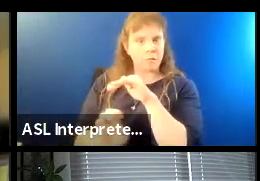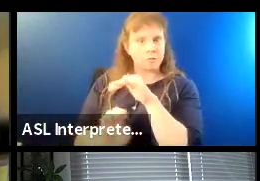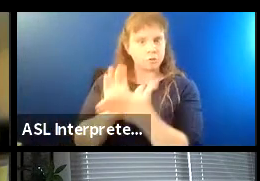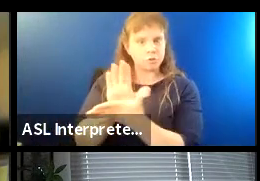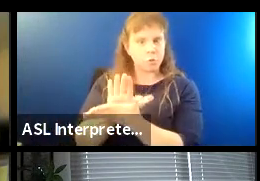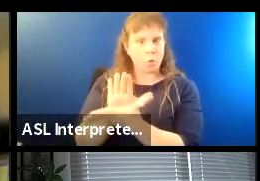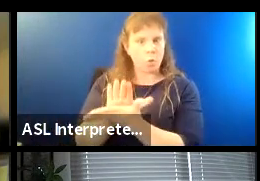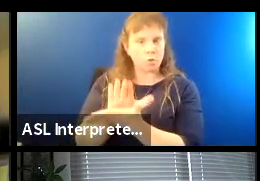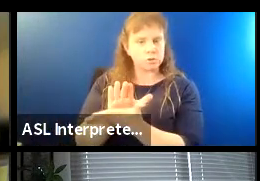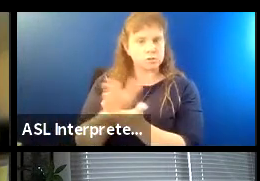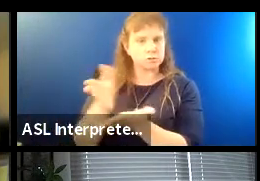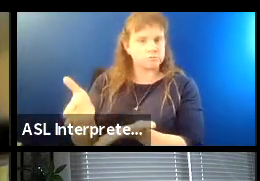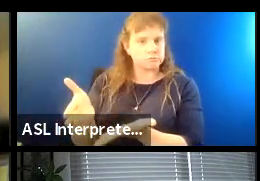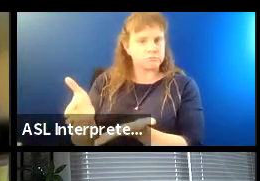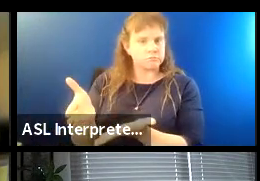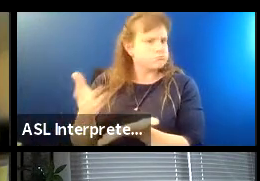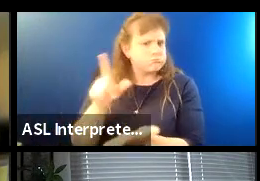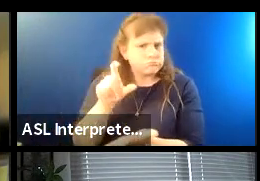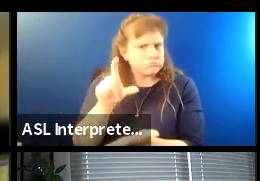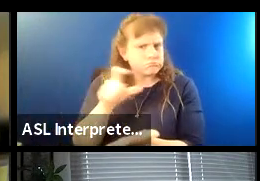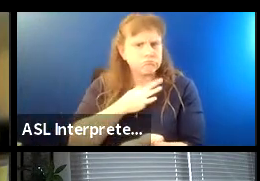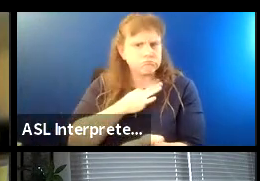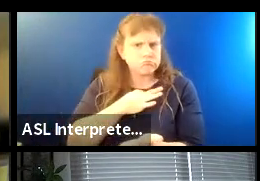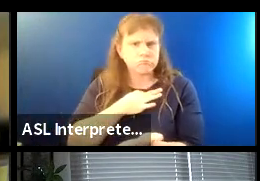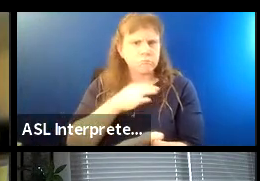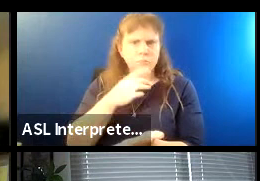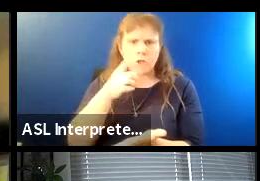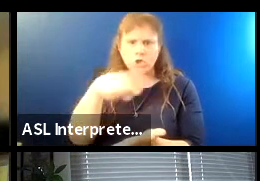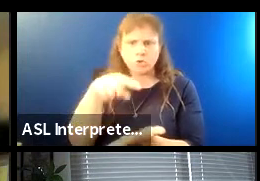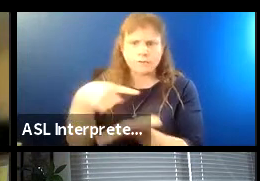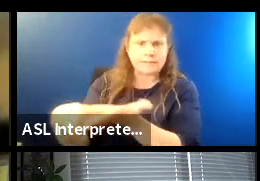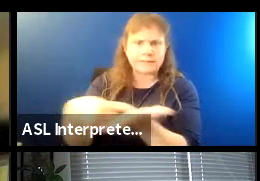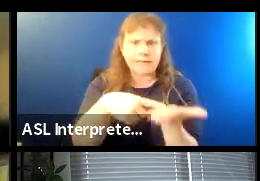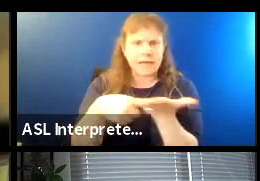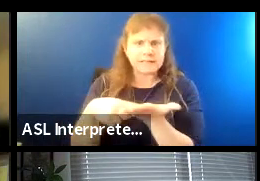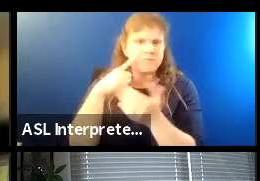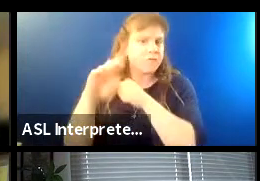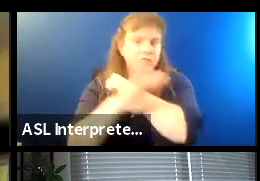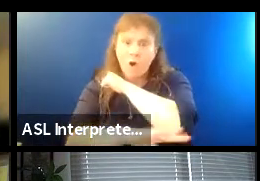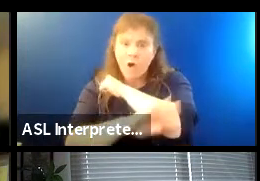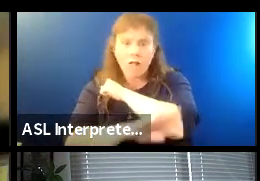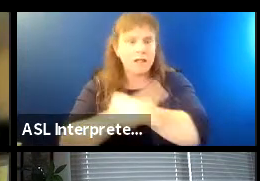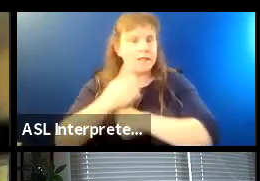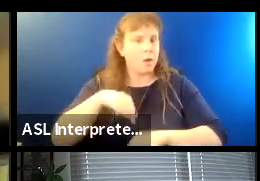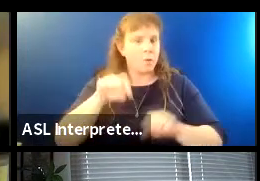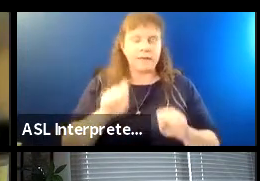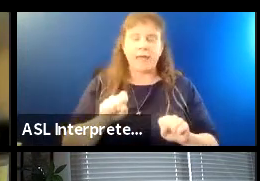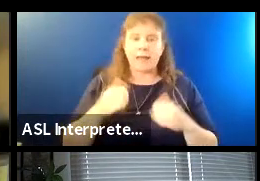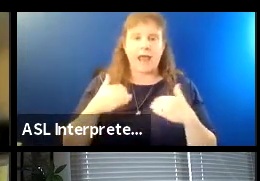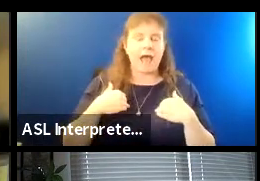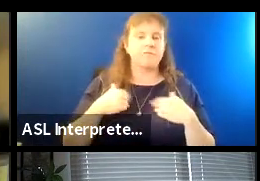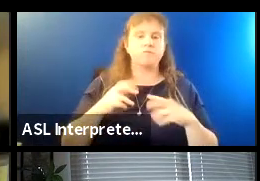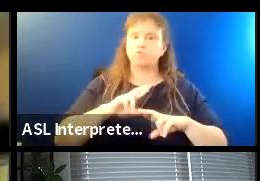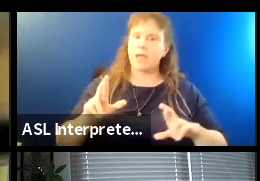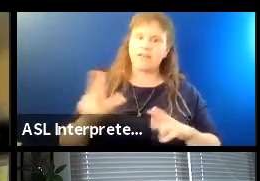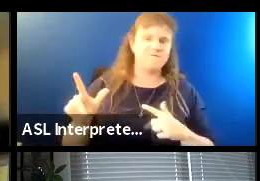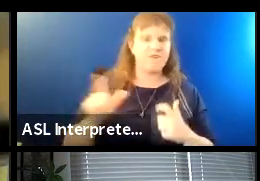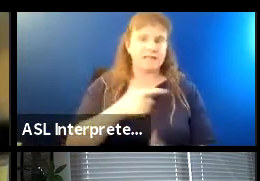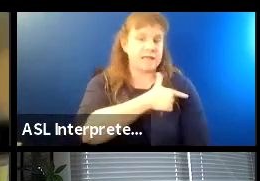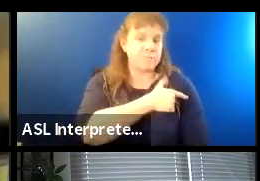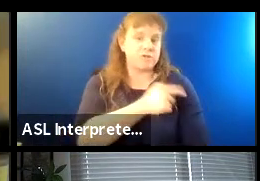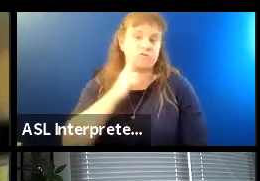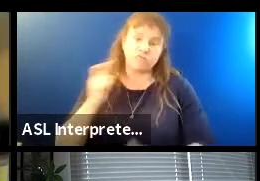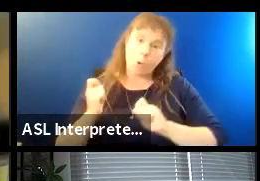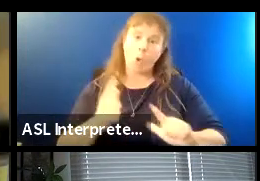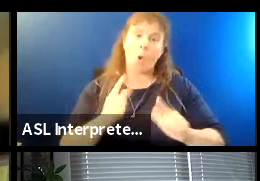schools. Is there some conversations about that for this fall so that we can get rapid immunization for